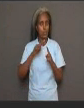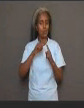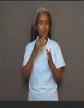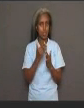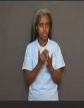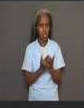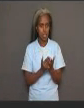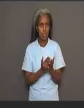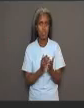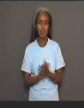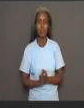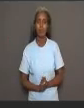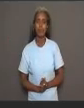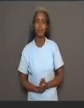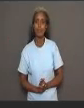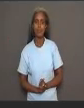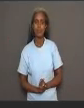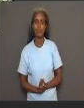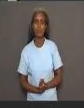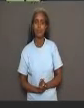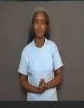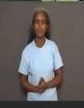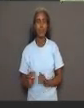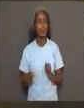Let's get back to our lesson.